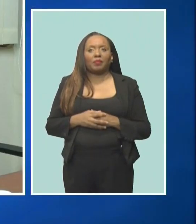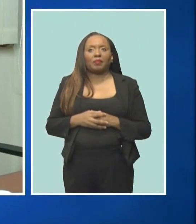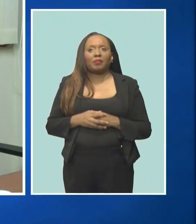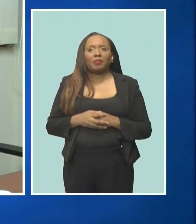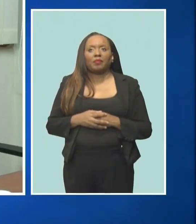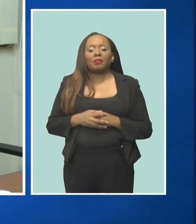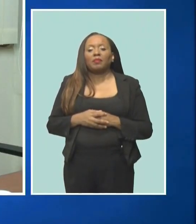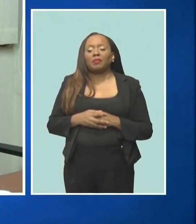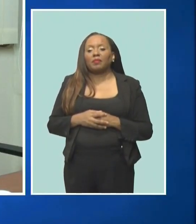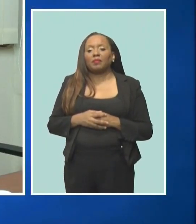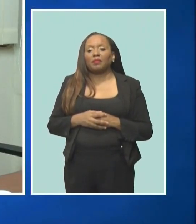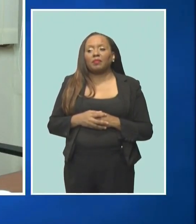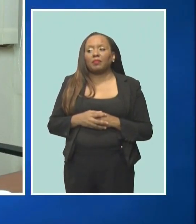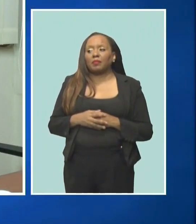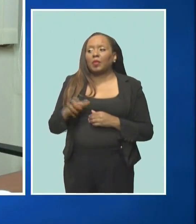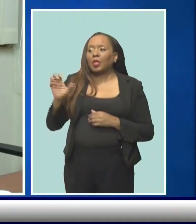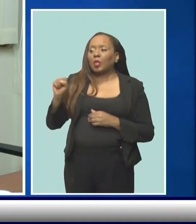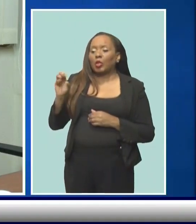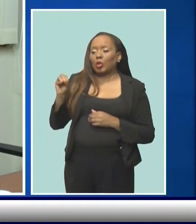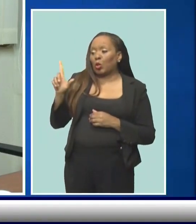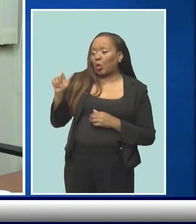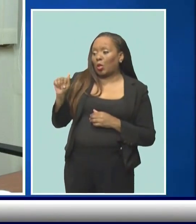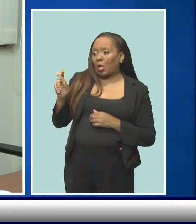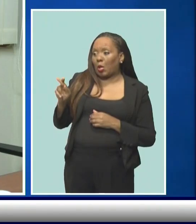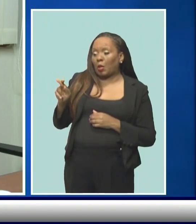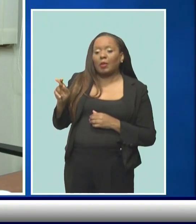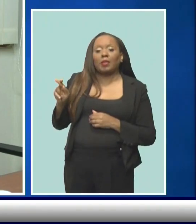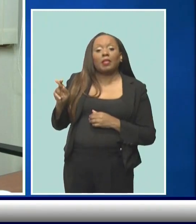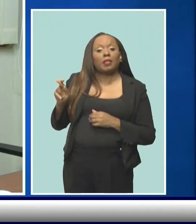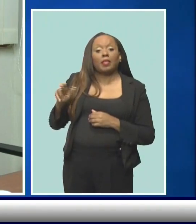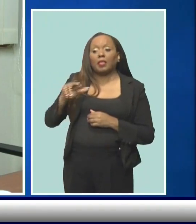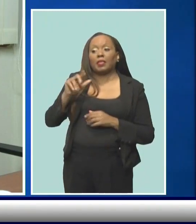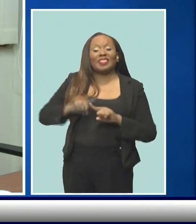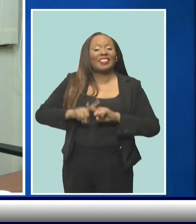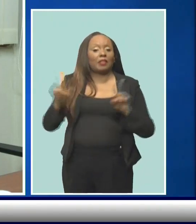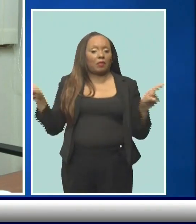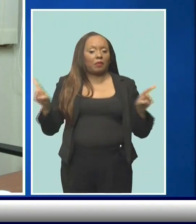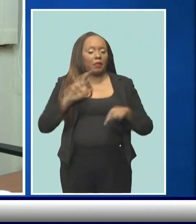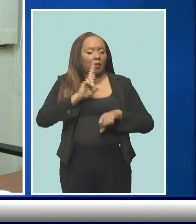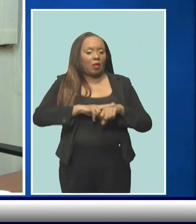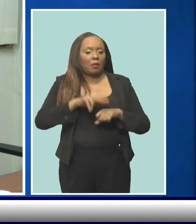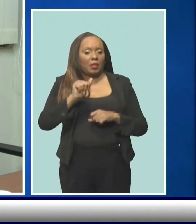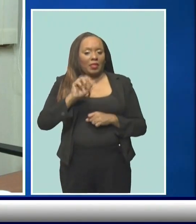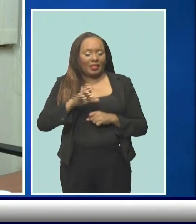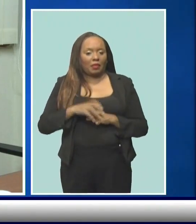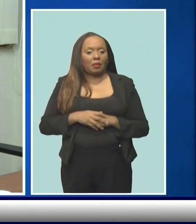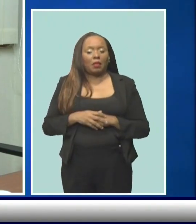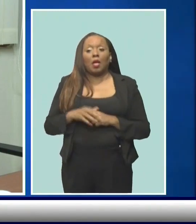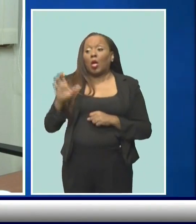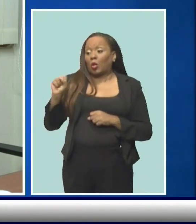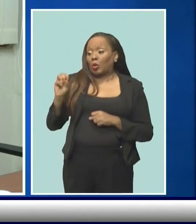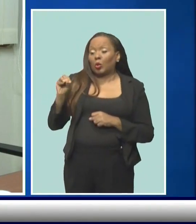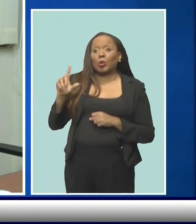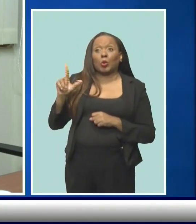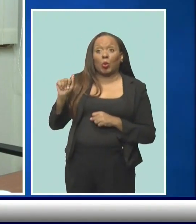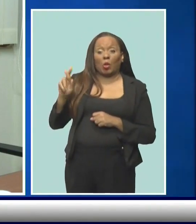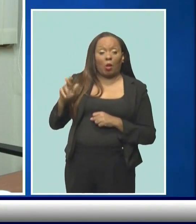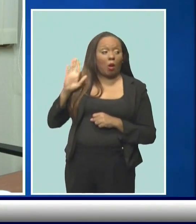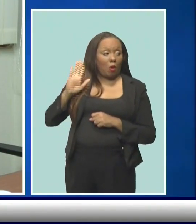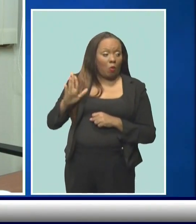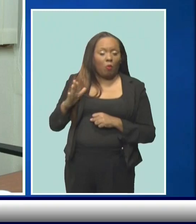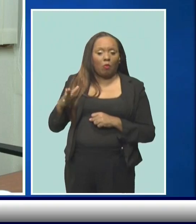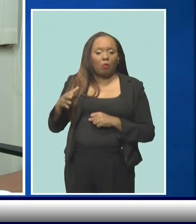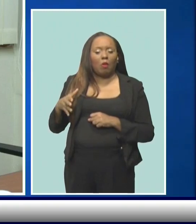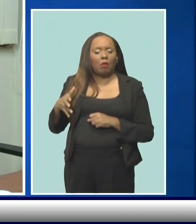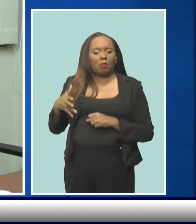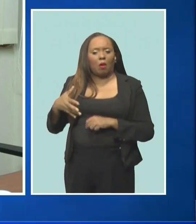from the standard AC. We use solar power to power the AC. The standard with